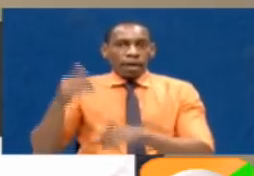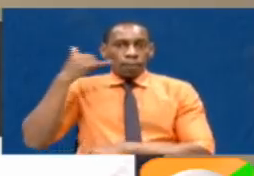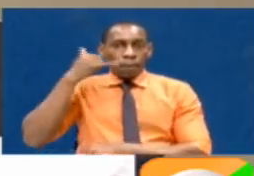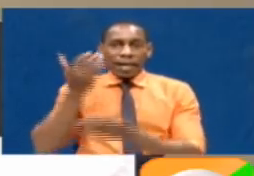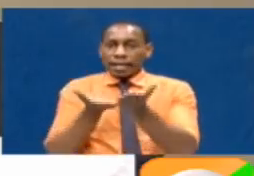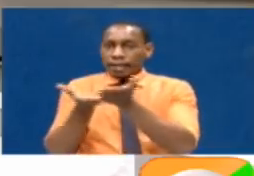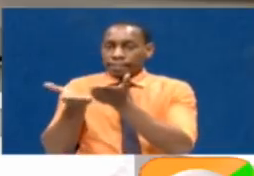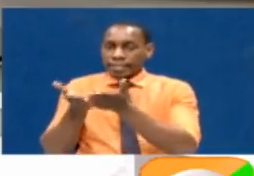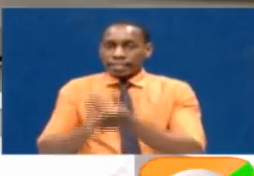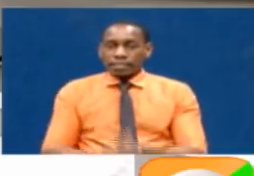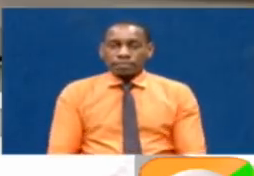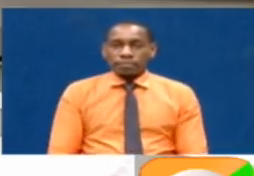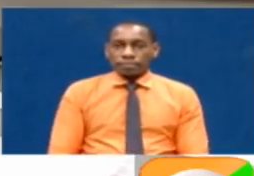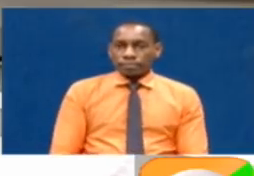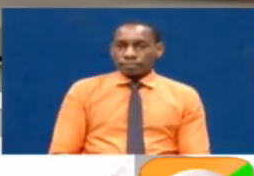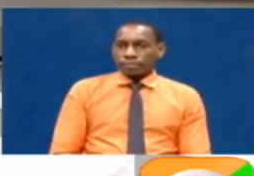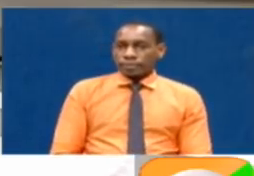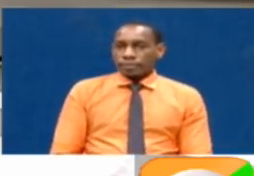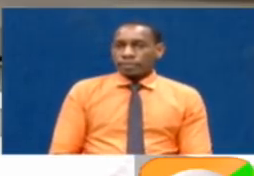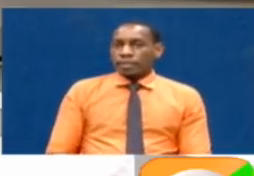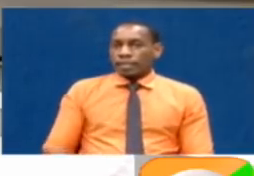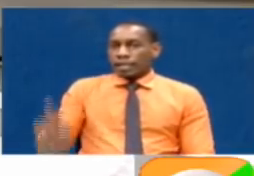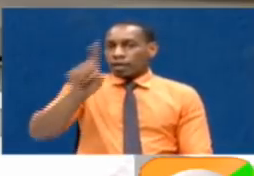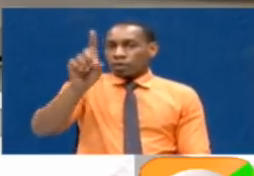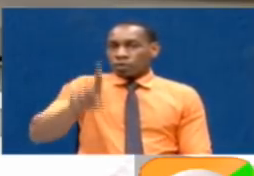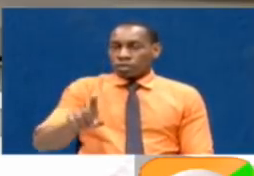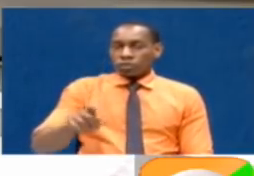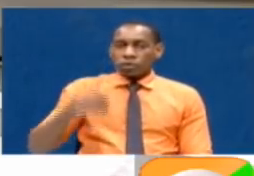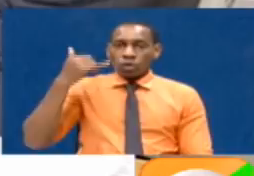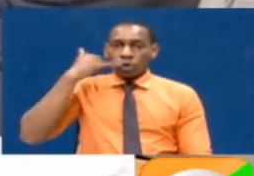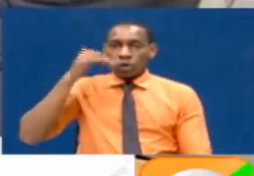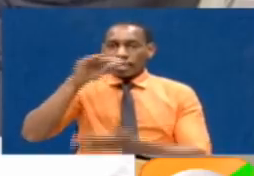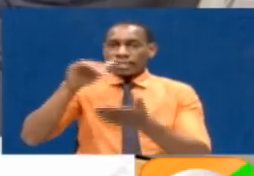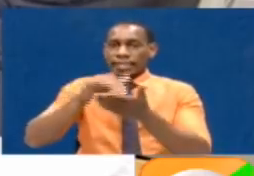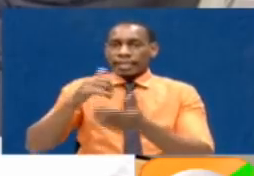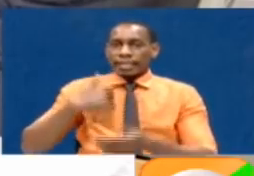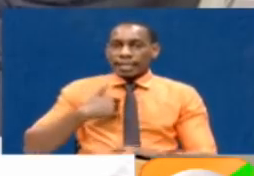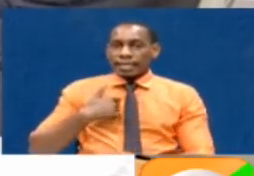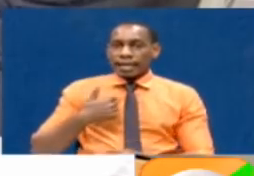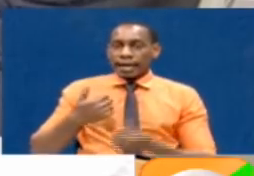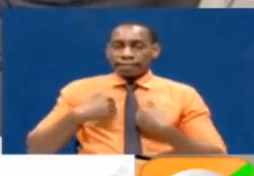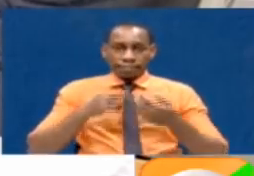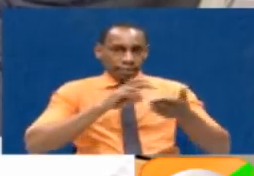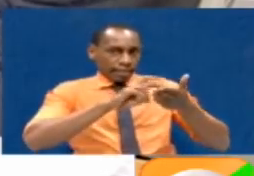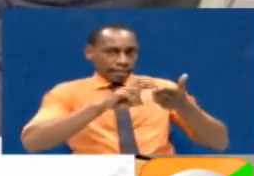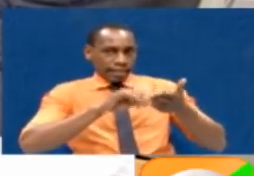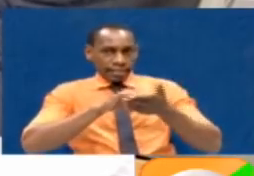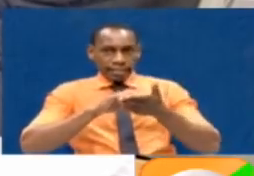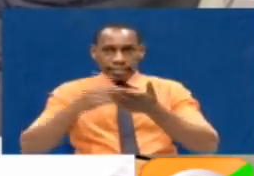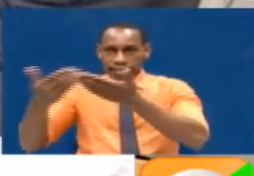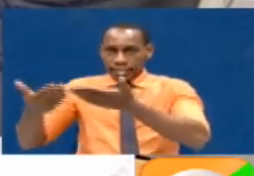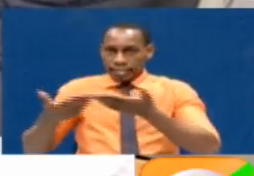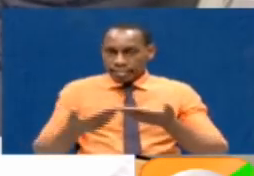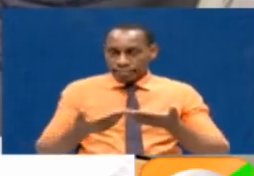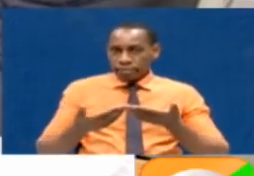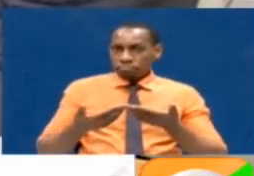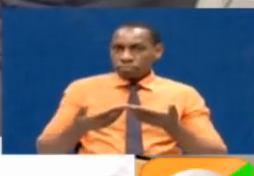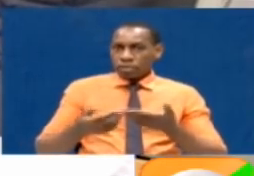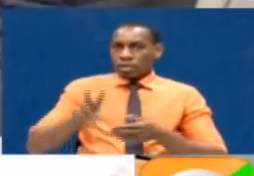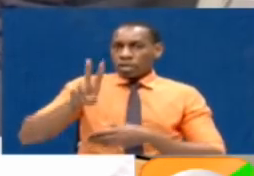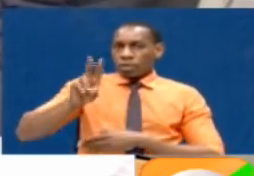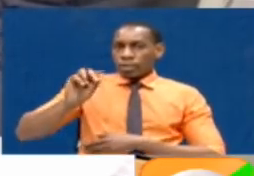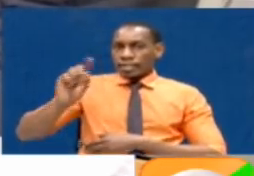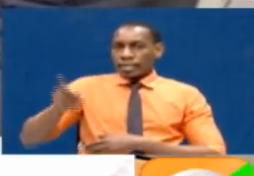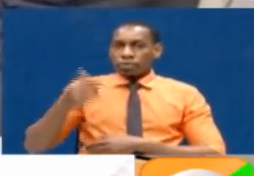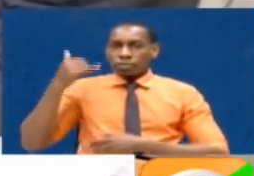mobile business. Peter, let me ask you about the call center that you have. I read somewhere that you're receiving something like